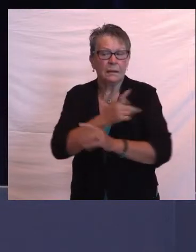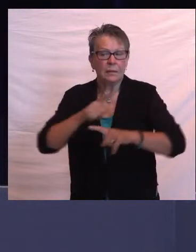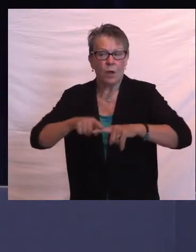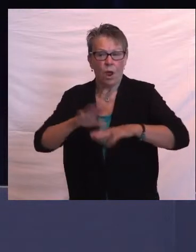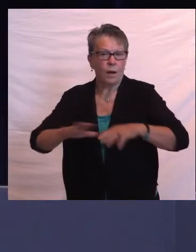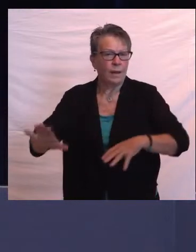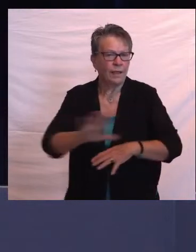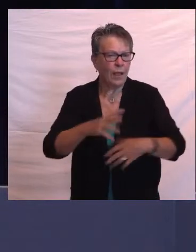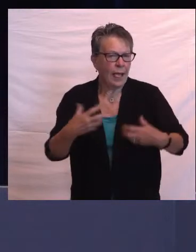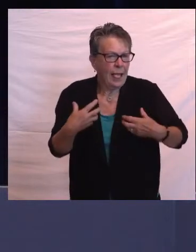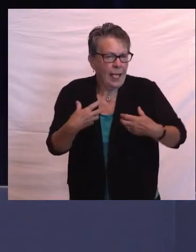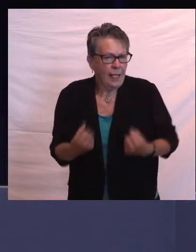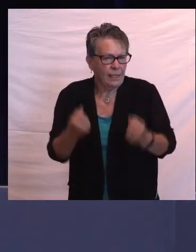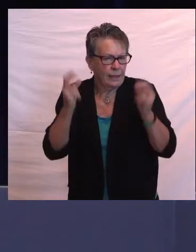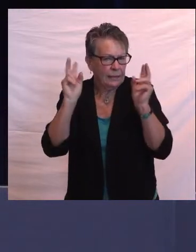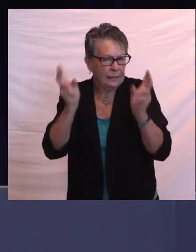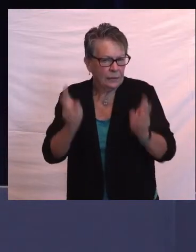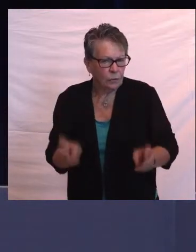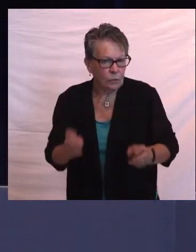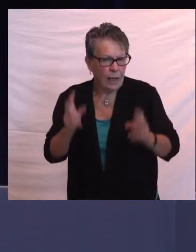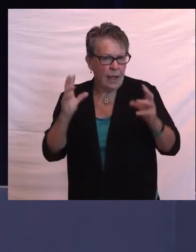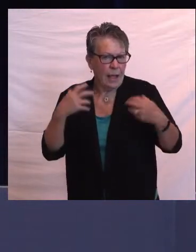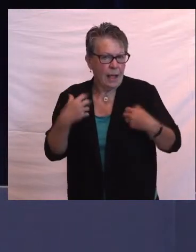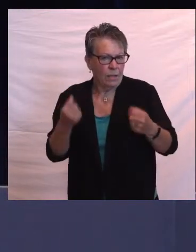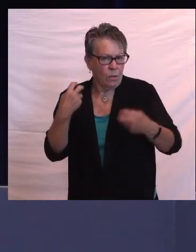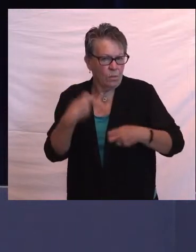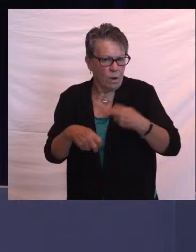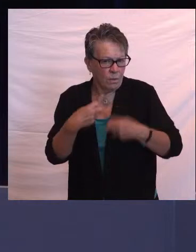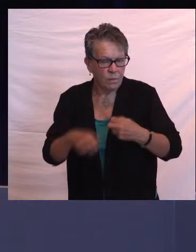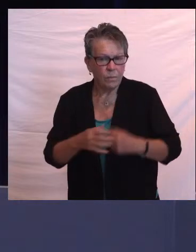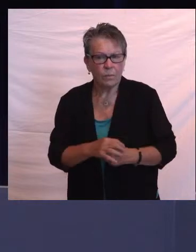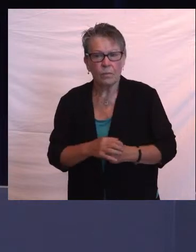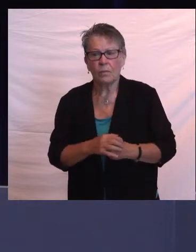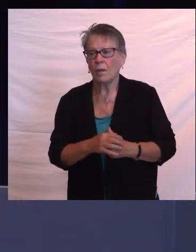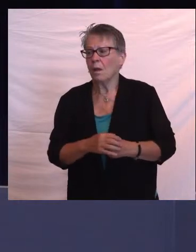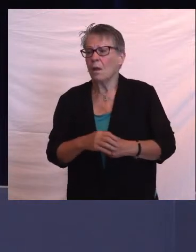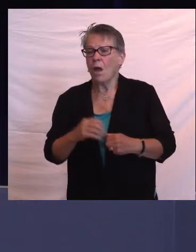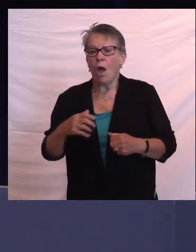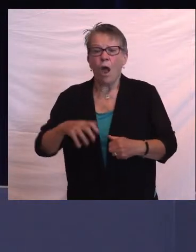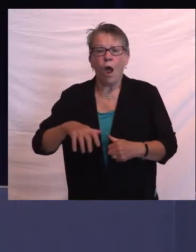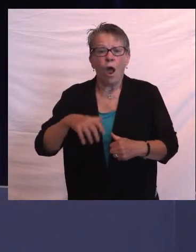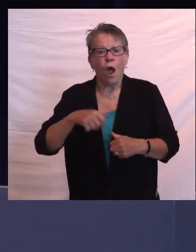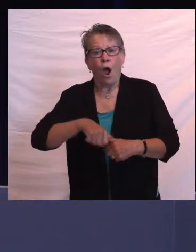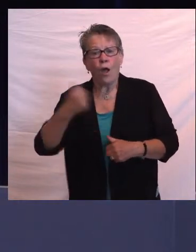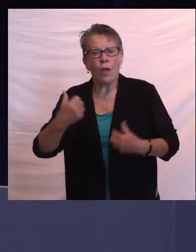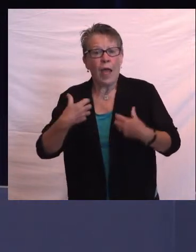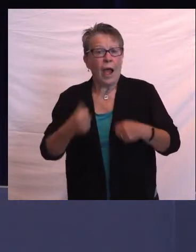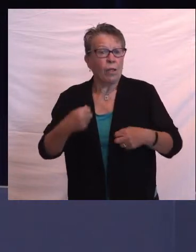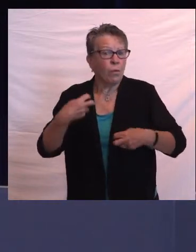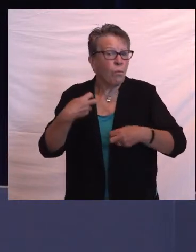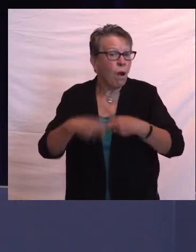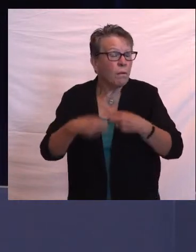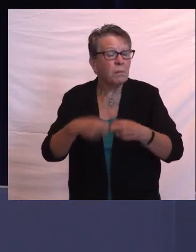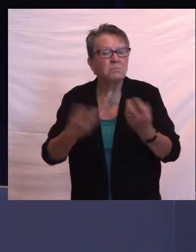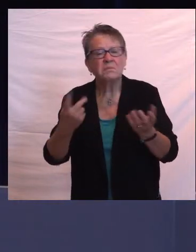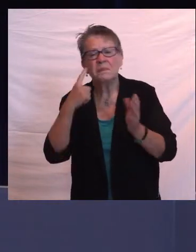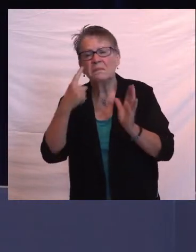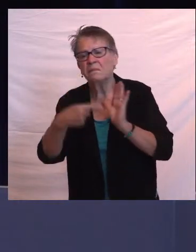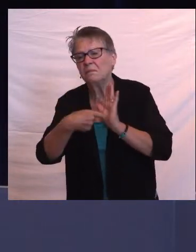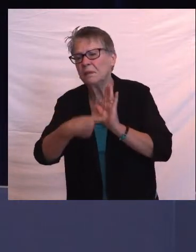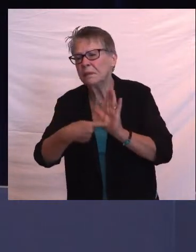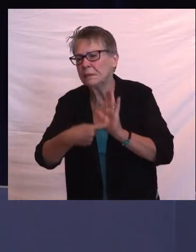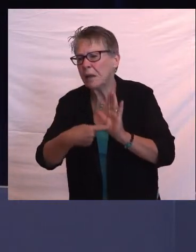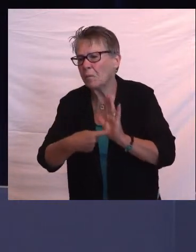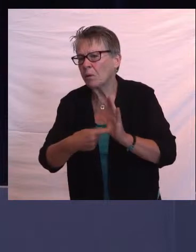risks. So underlying medical conditions included in this booster authorization are similar to the ones that we